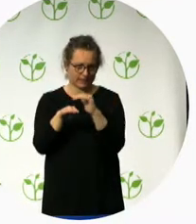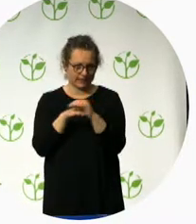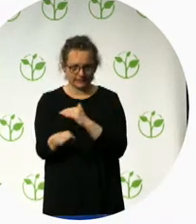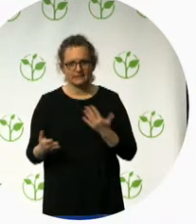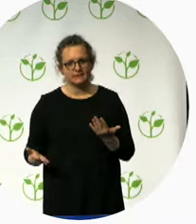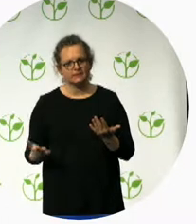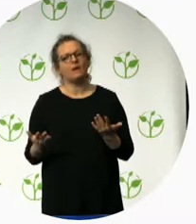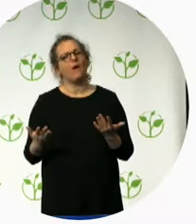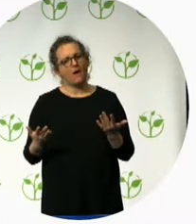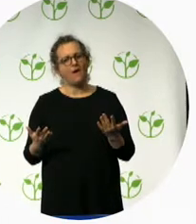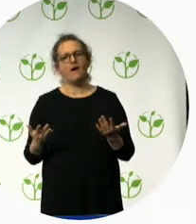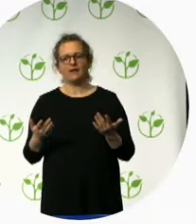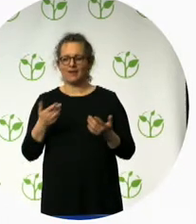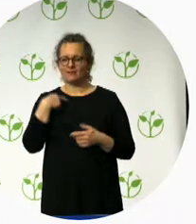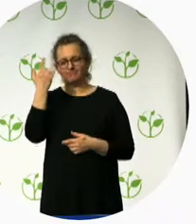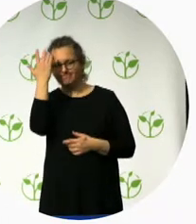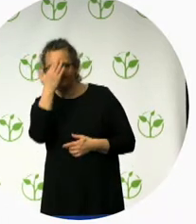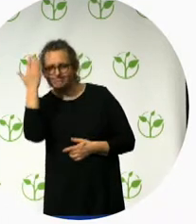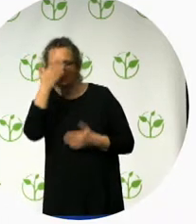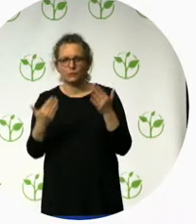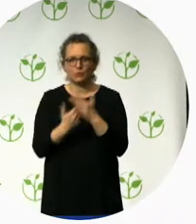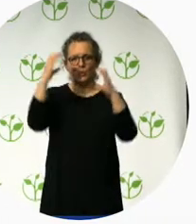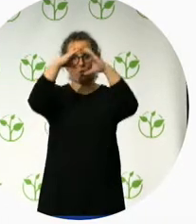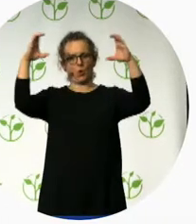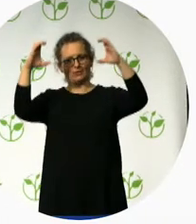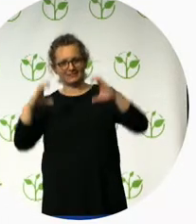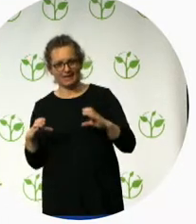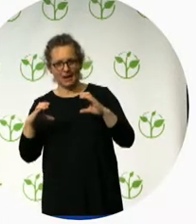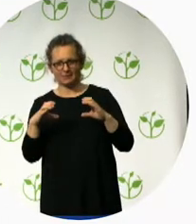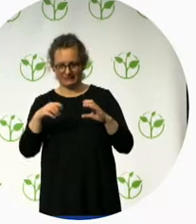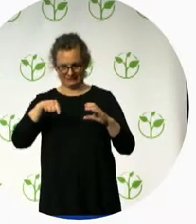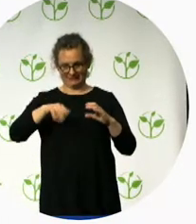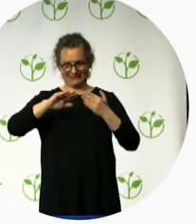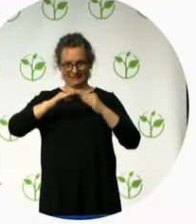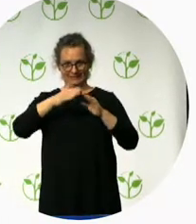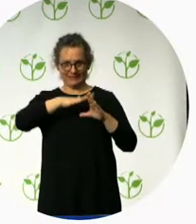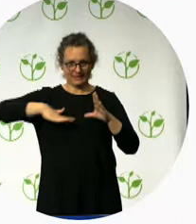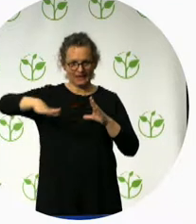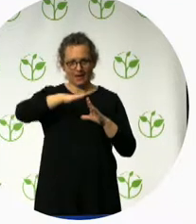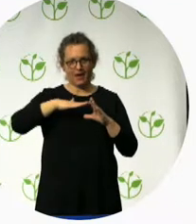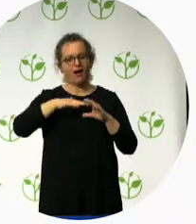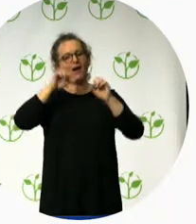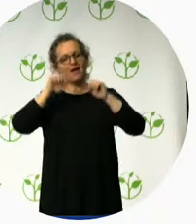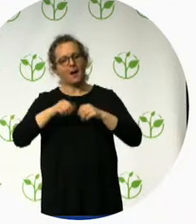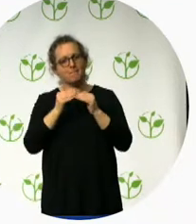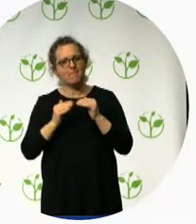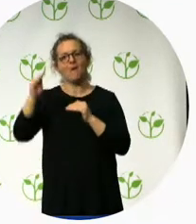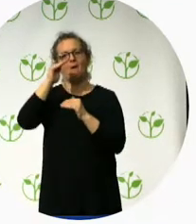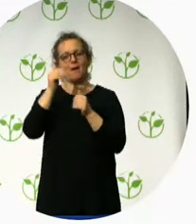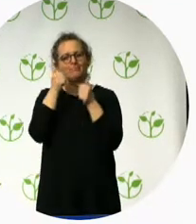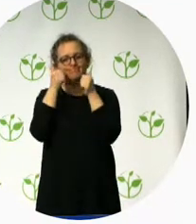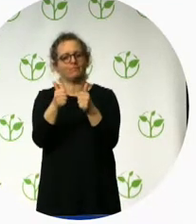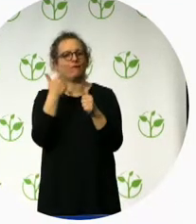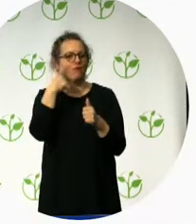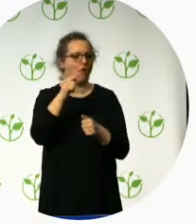was developed by Senarath in 2011, and he presented that at the DPI